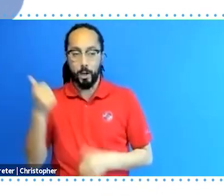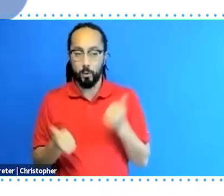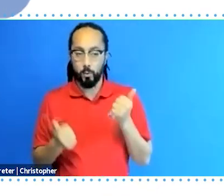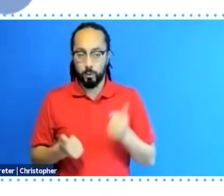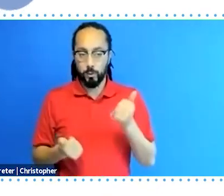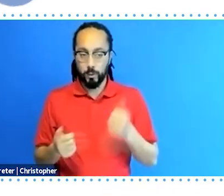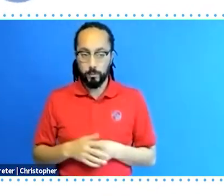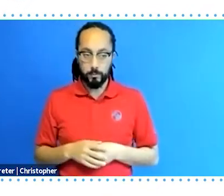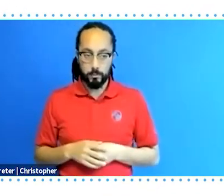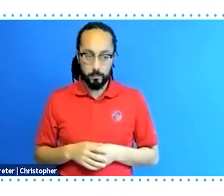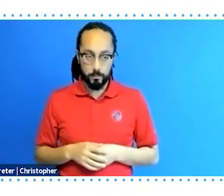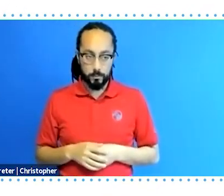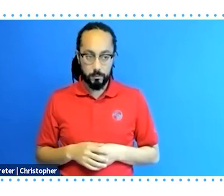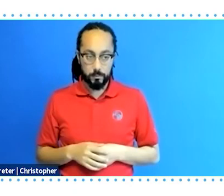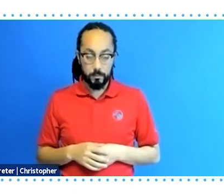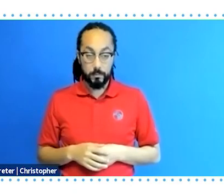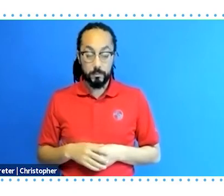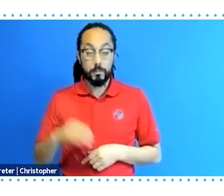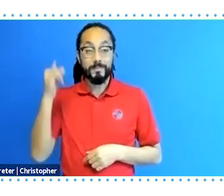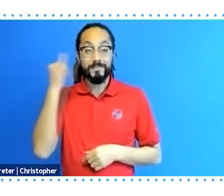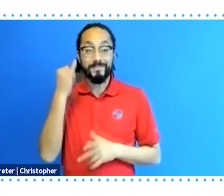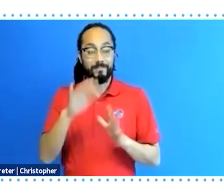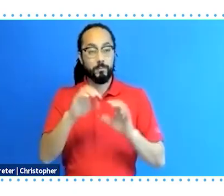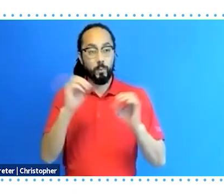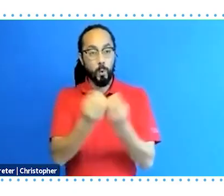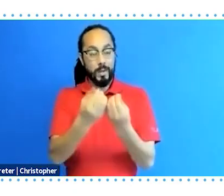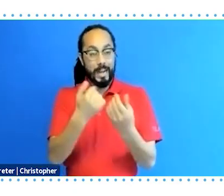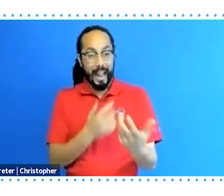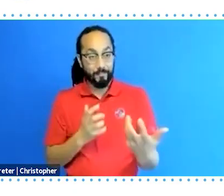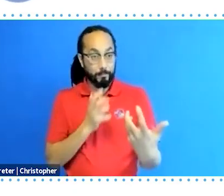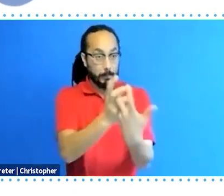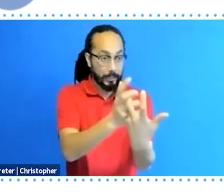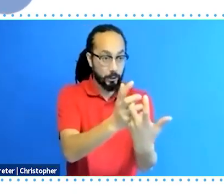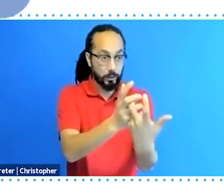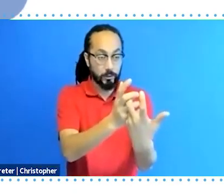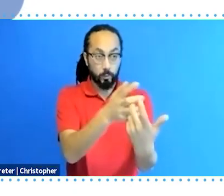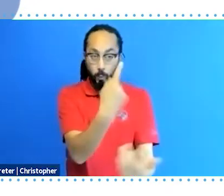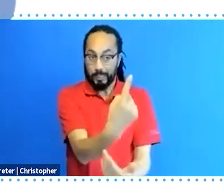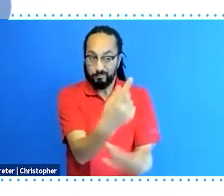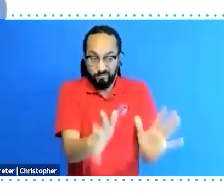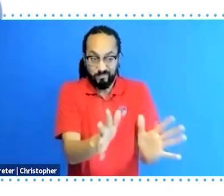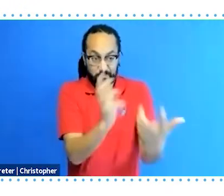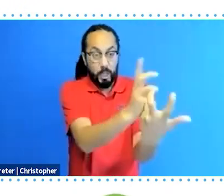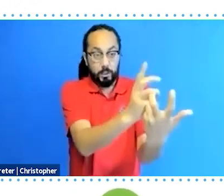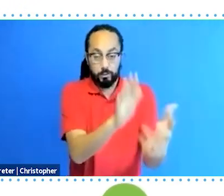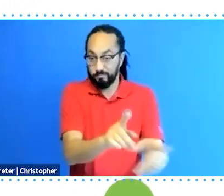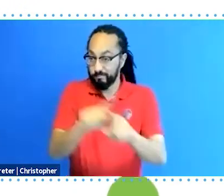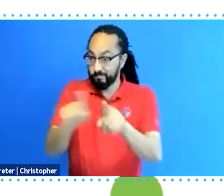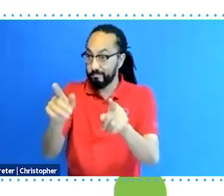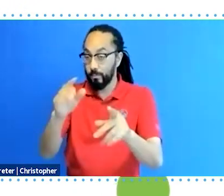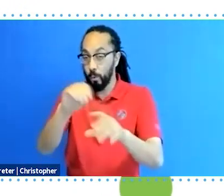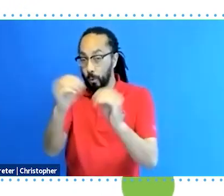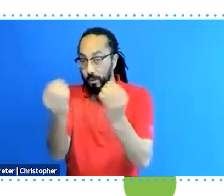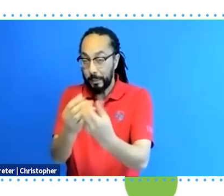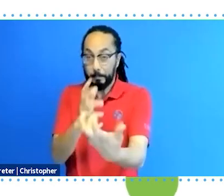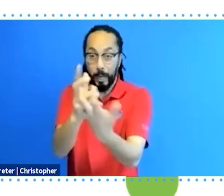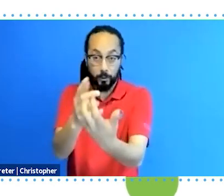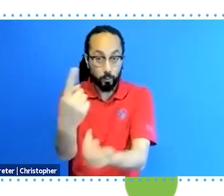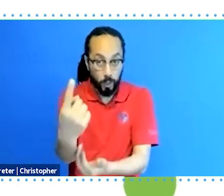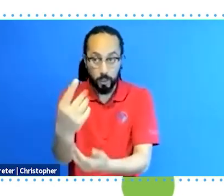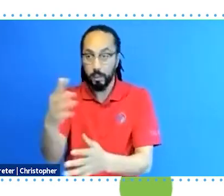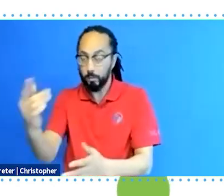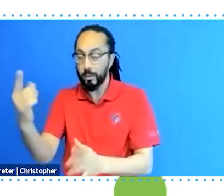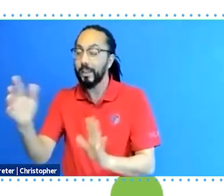even if it is one size fits one, and as I think what you're hearing from us is it does need to be catered for